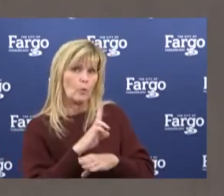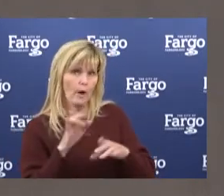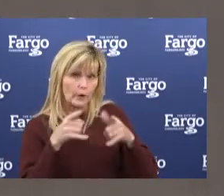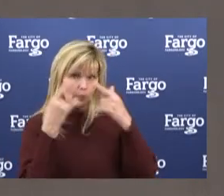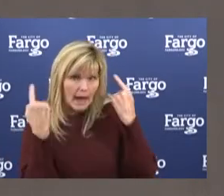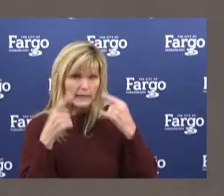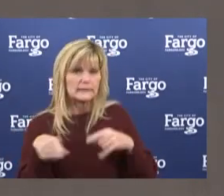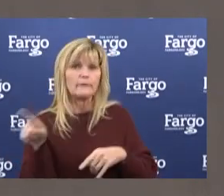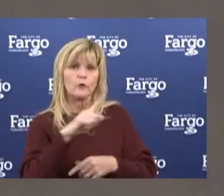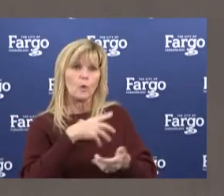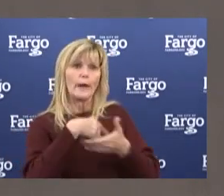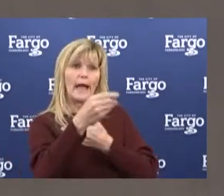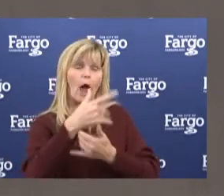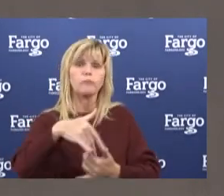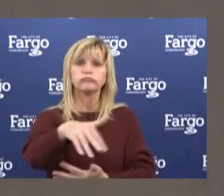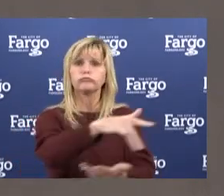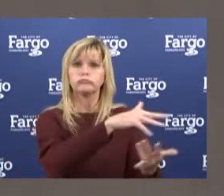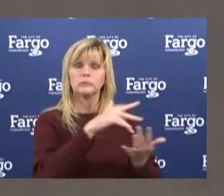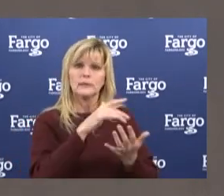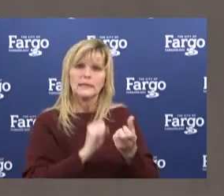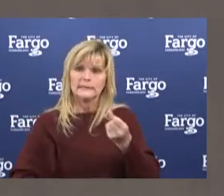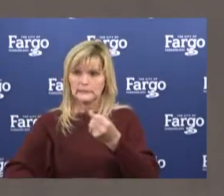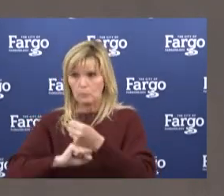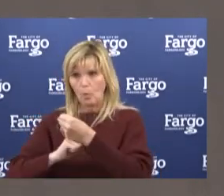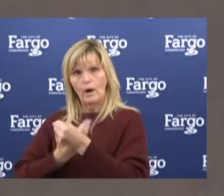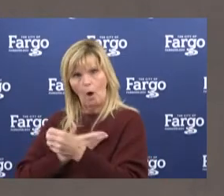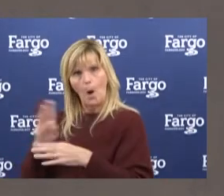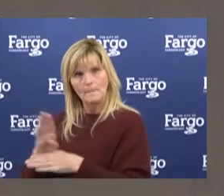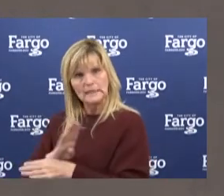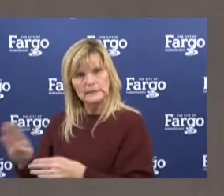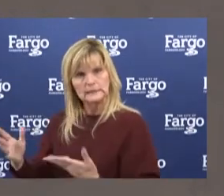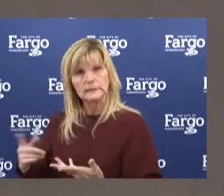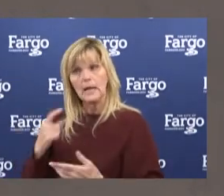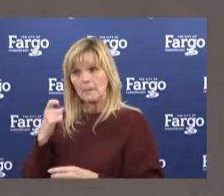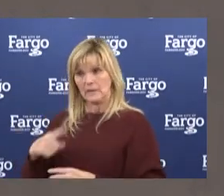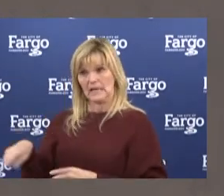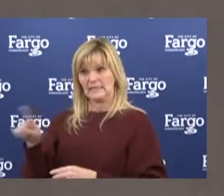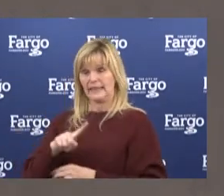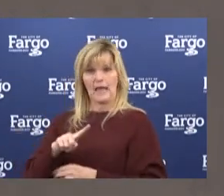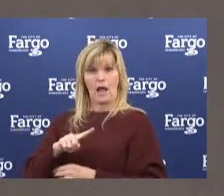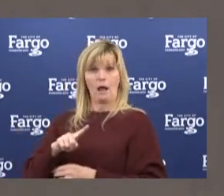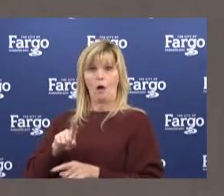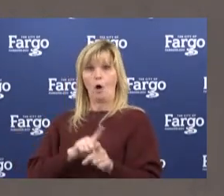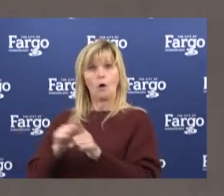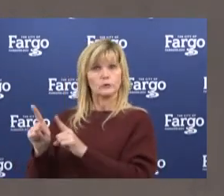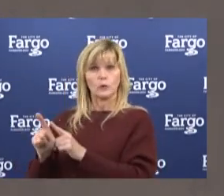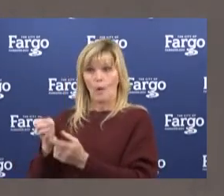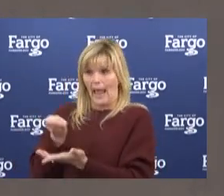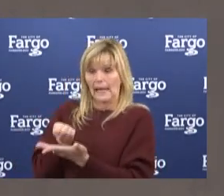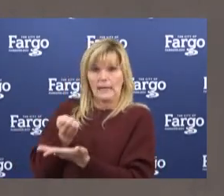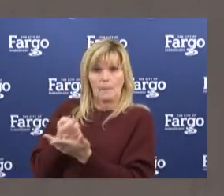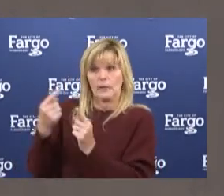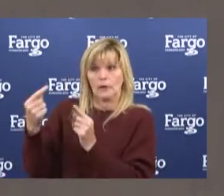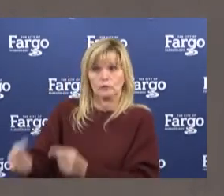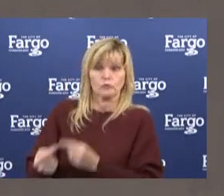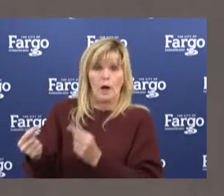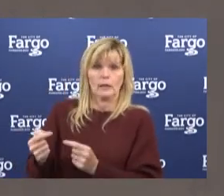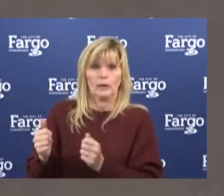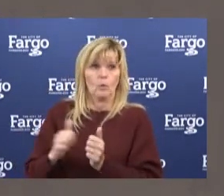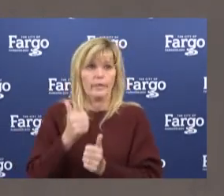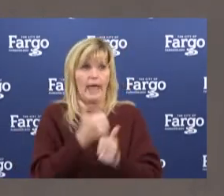in public, support our businesses, because they're as vulnerable from an economic standpoint as